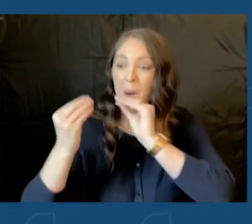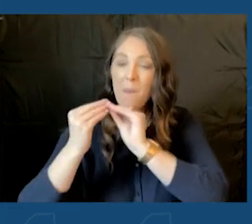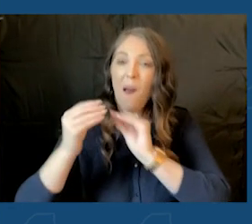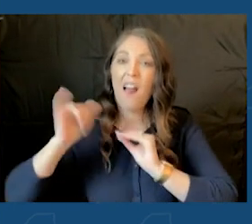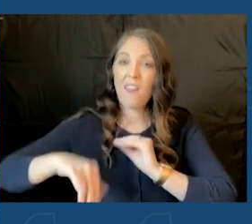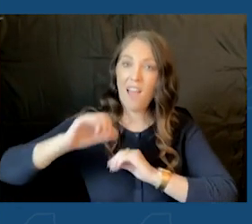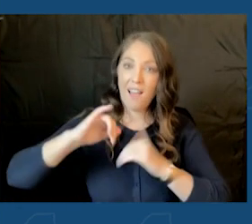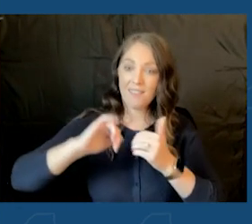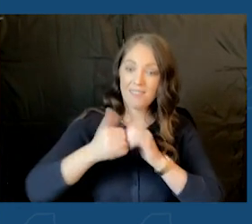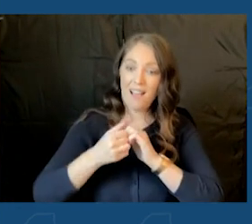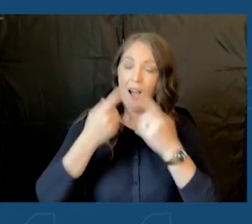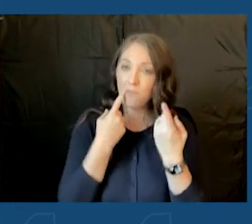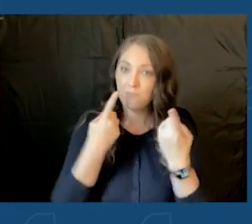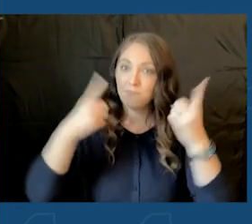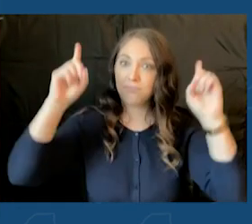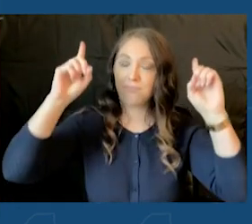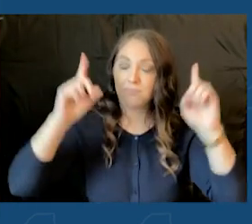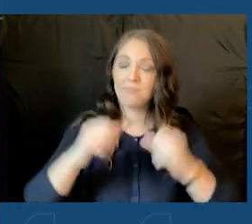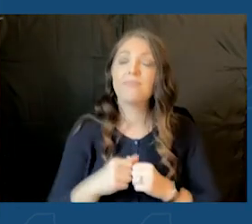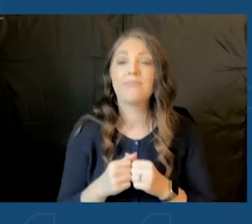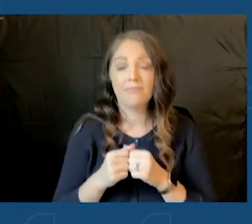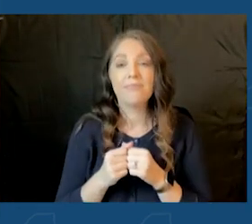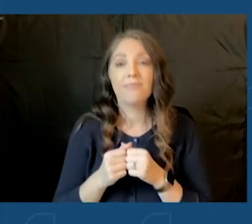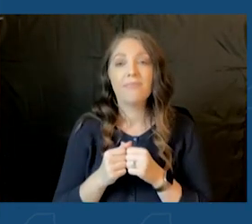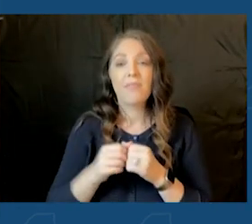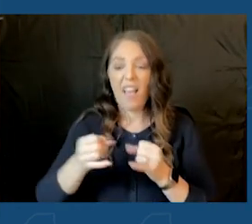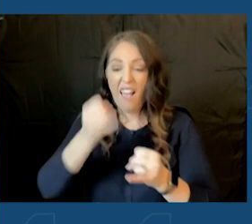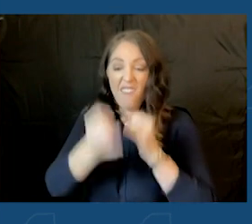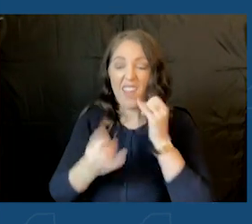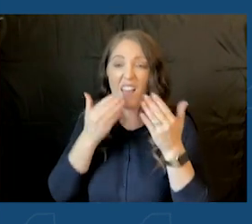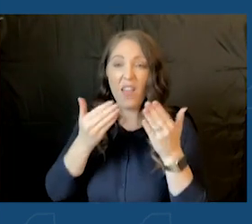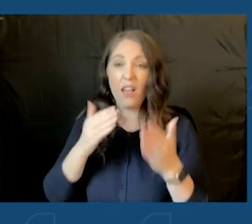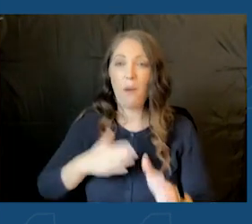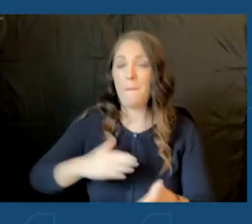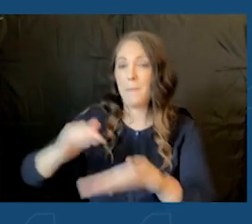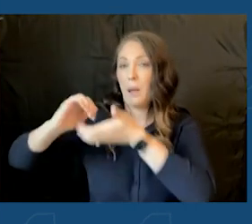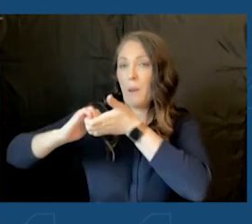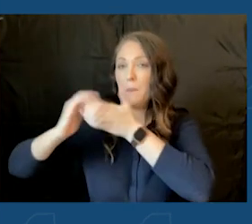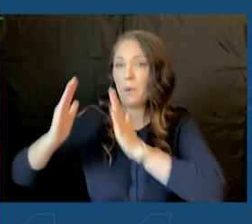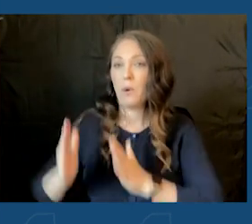successfully. My final big thank you is to my partner, Interim Long Island